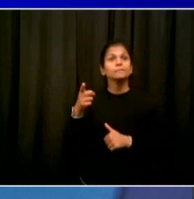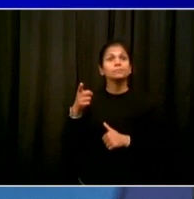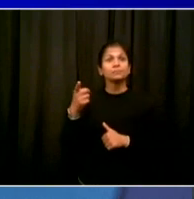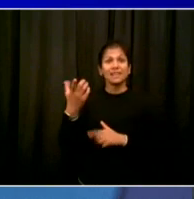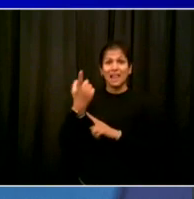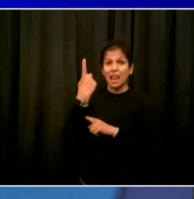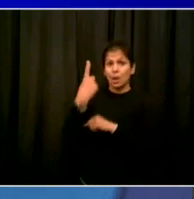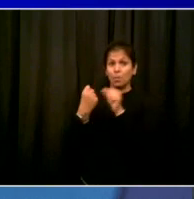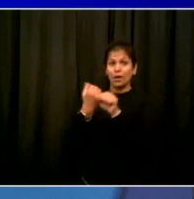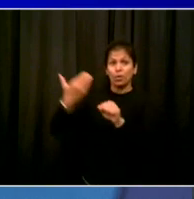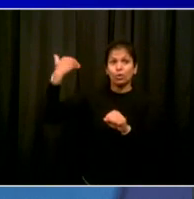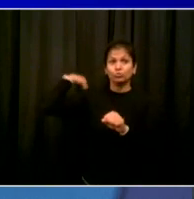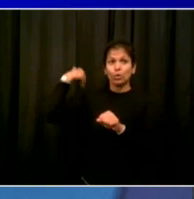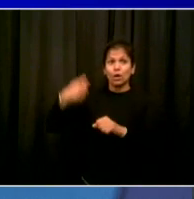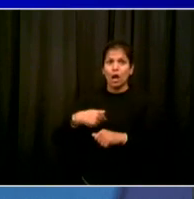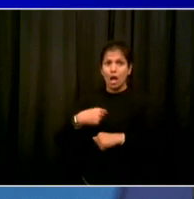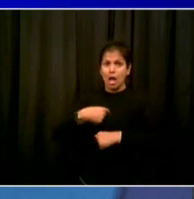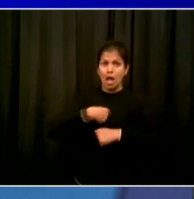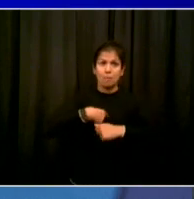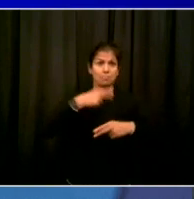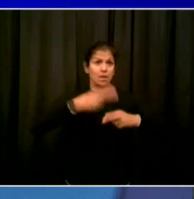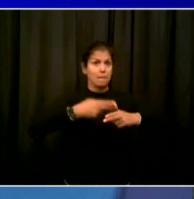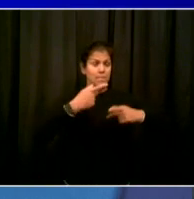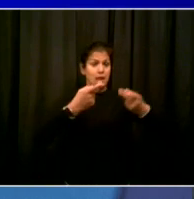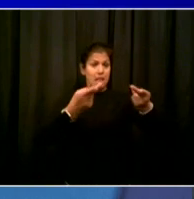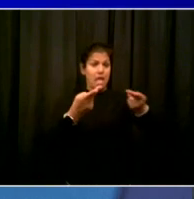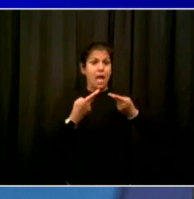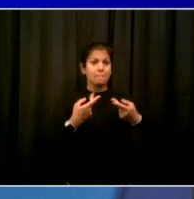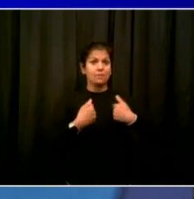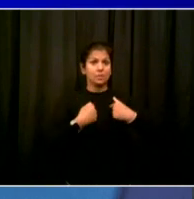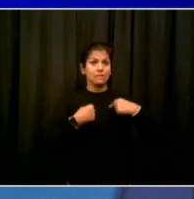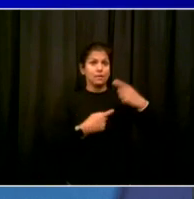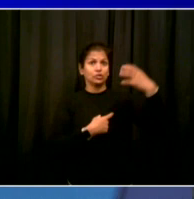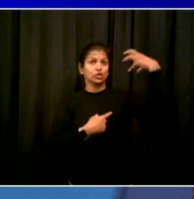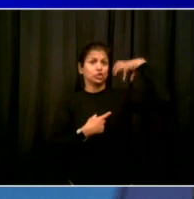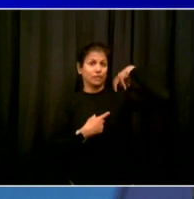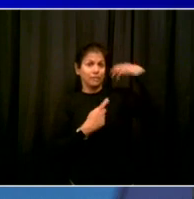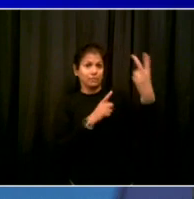agree, Juanita was not even a member of the New York City Police Department at the time.